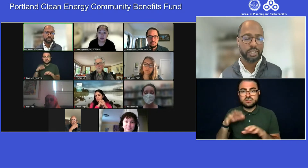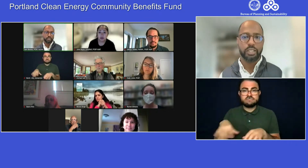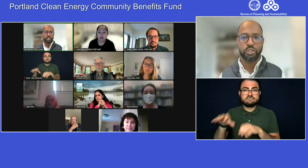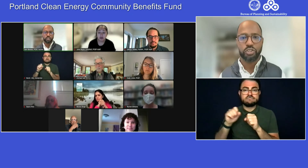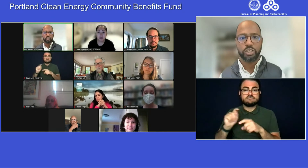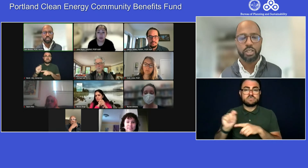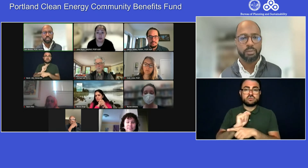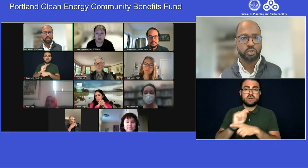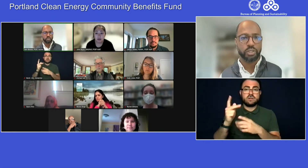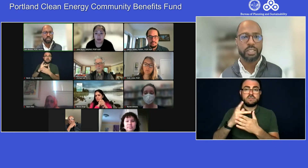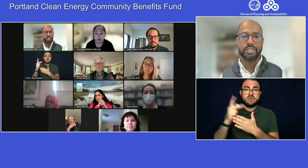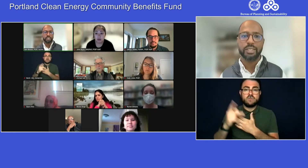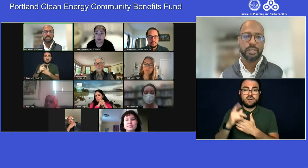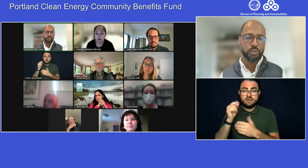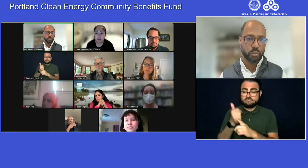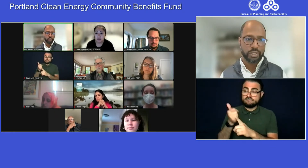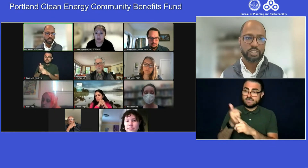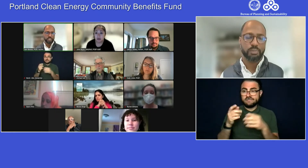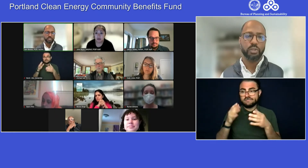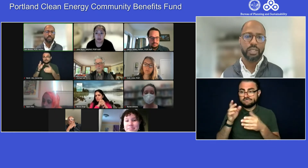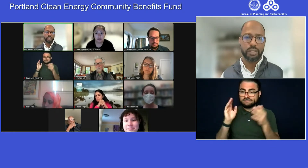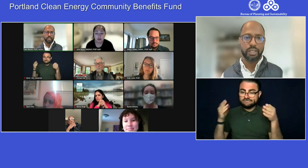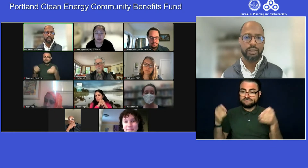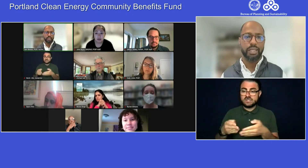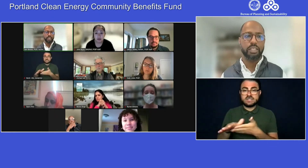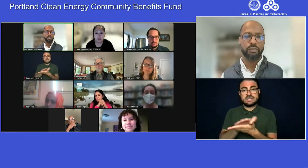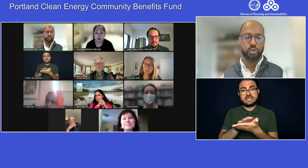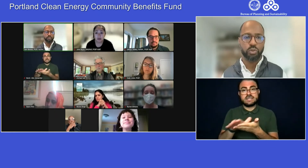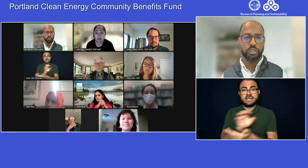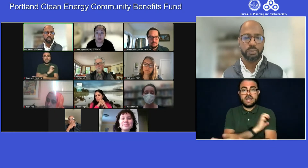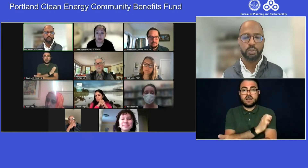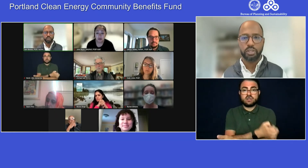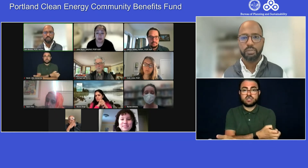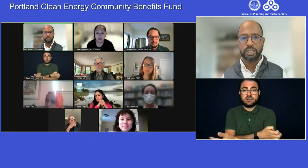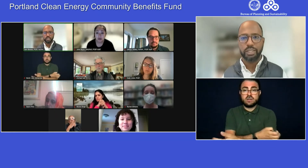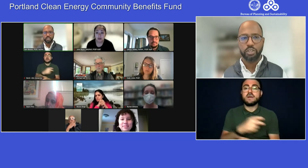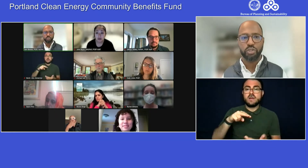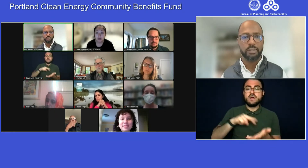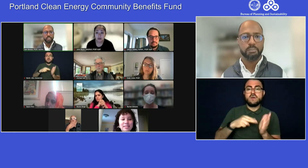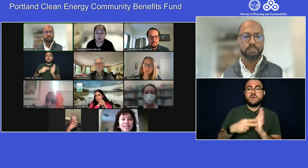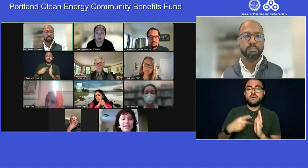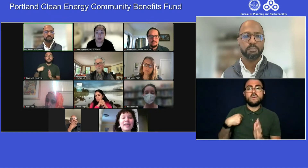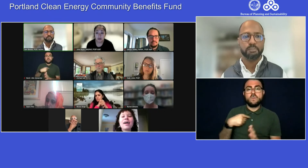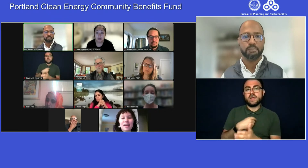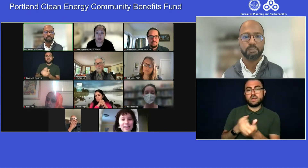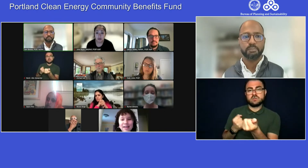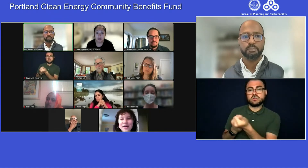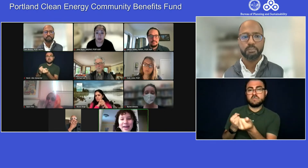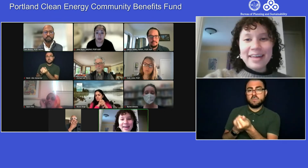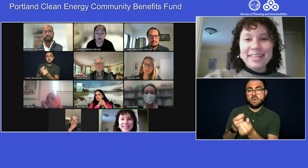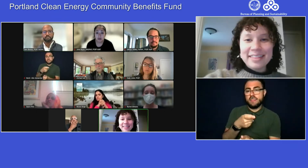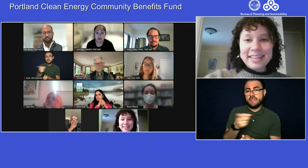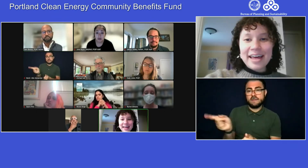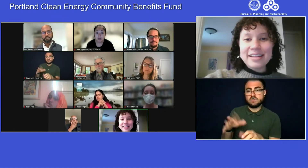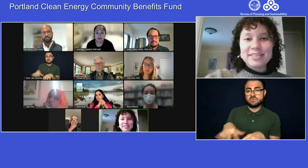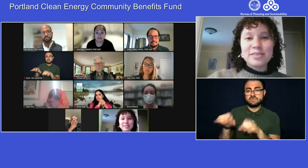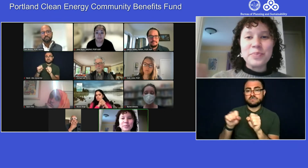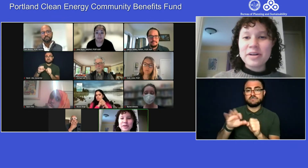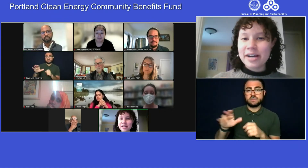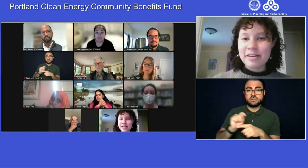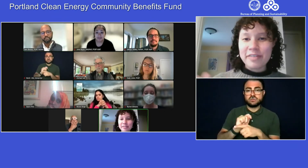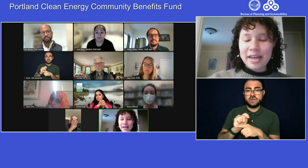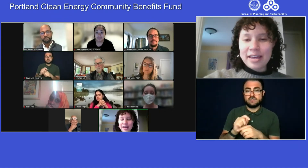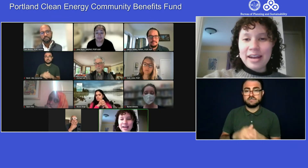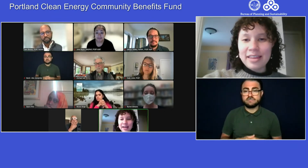on the clean energy trades, we can support that individual and support them in getting that training. Okay, that's